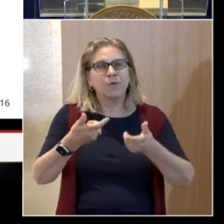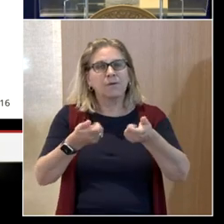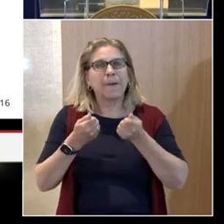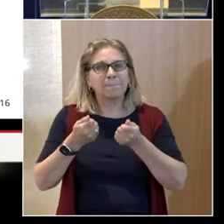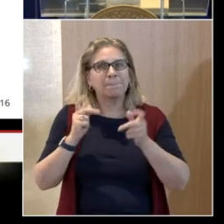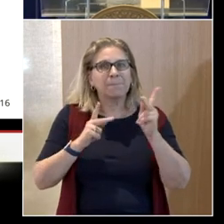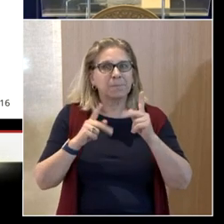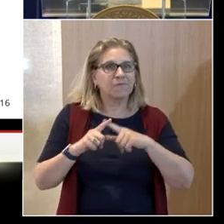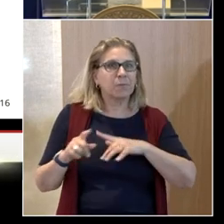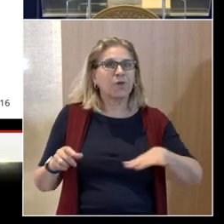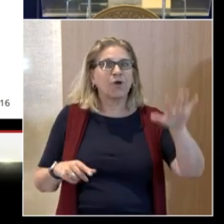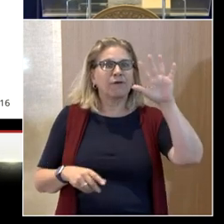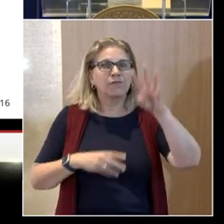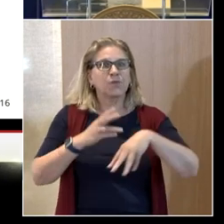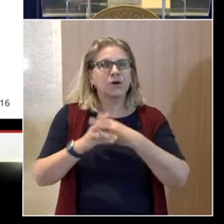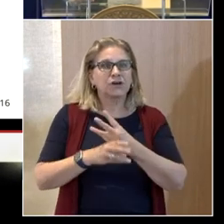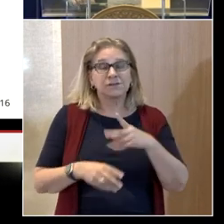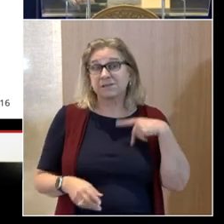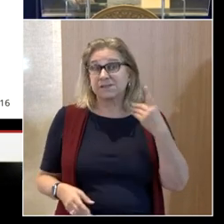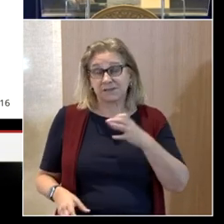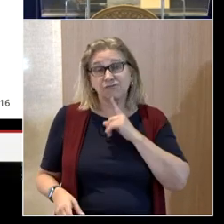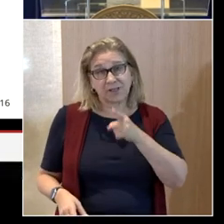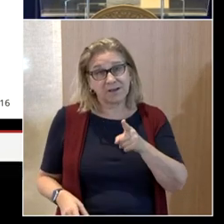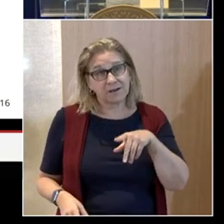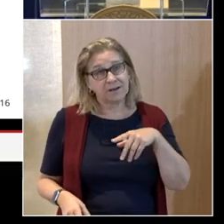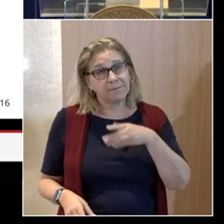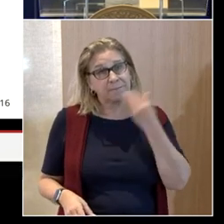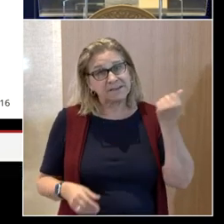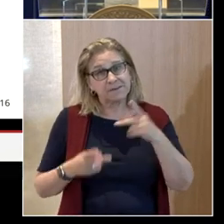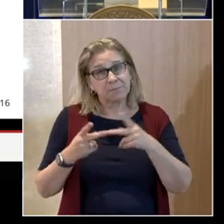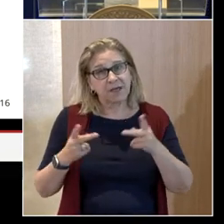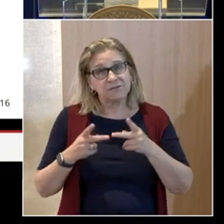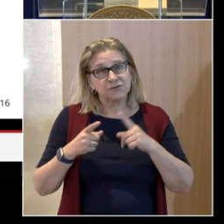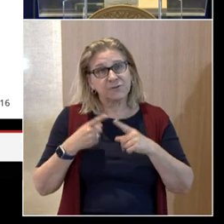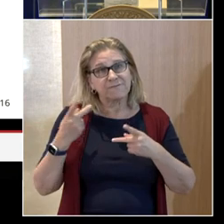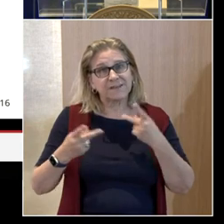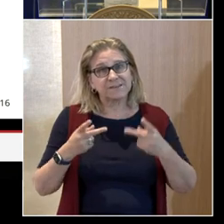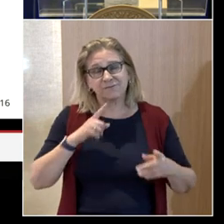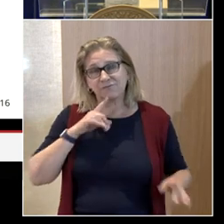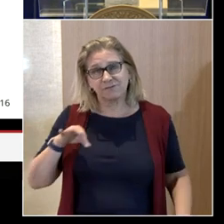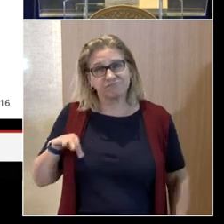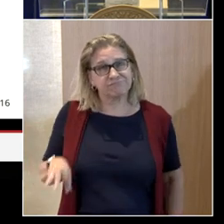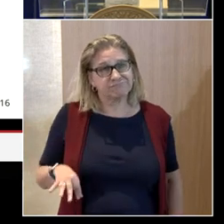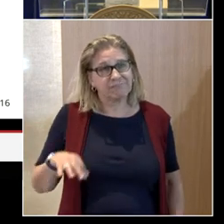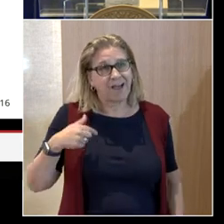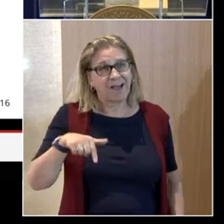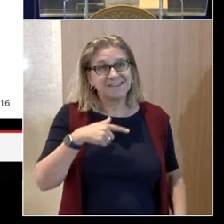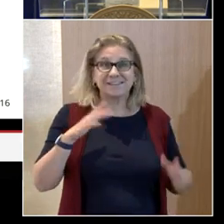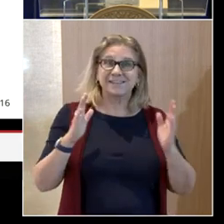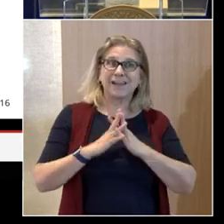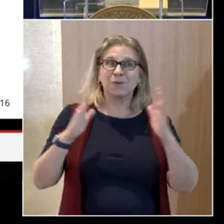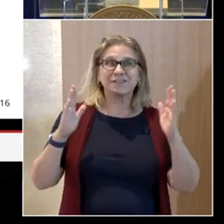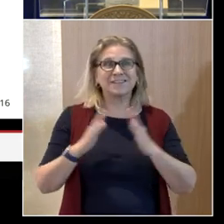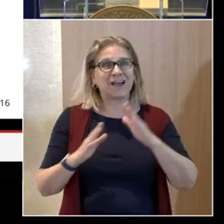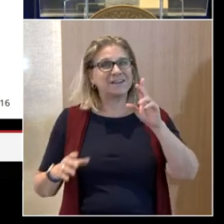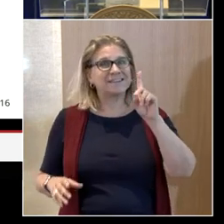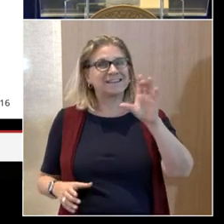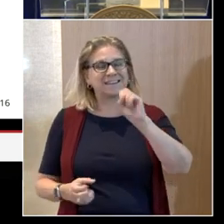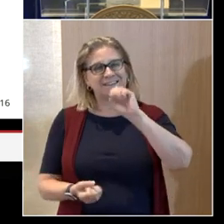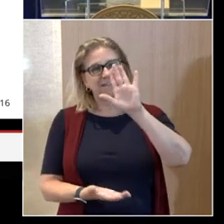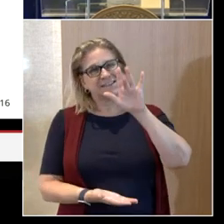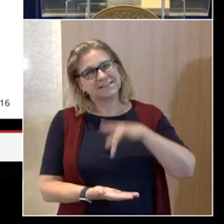places in the world to visit, and it's a huge asset. The district, the downtown DC is the center of the